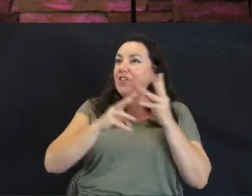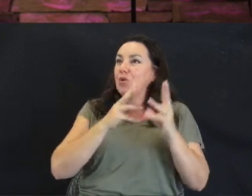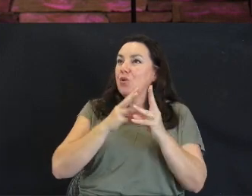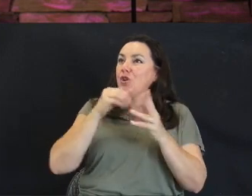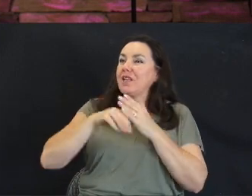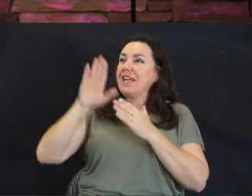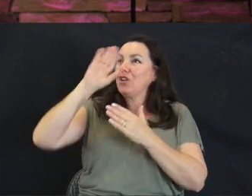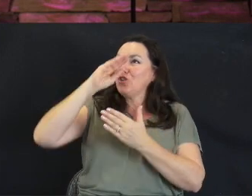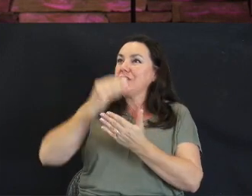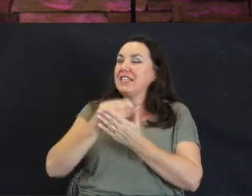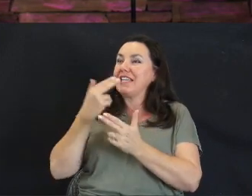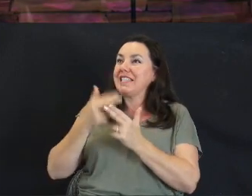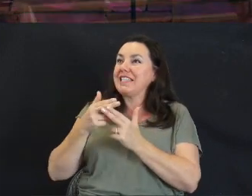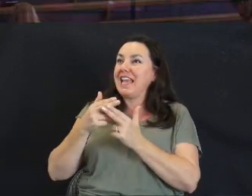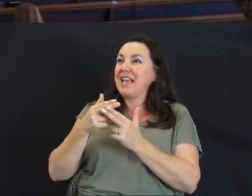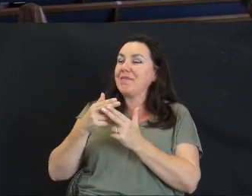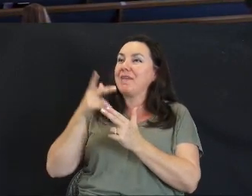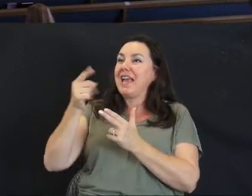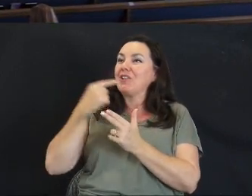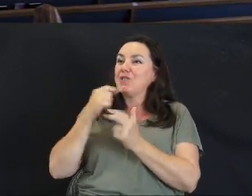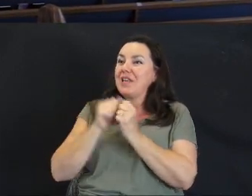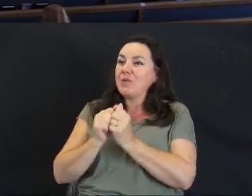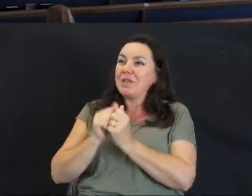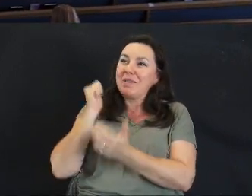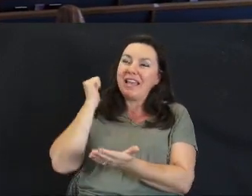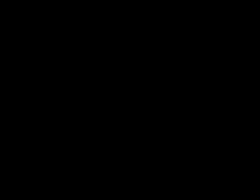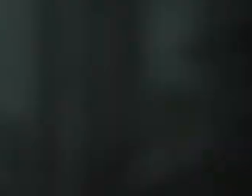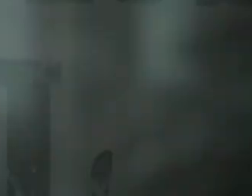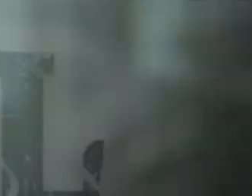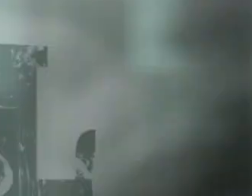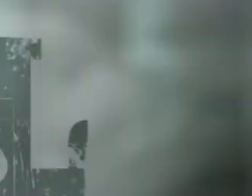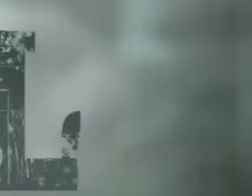with me Amen God bless you See you guys back here Next week God bless